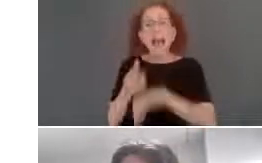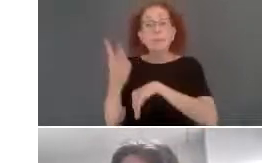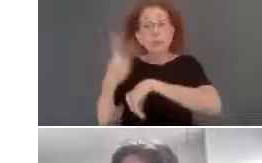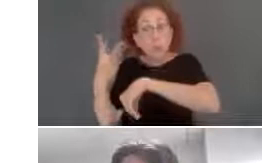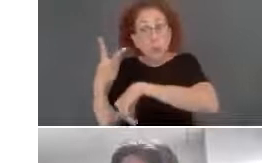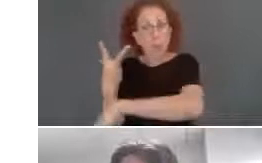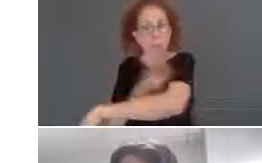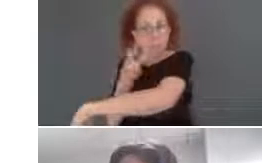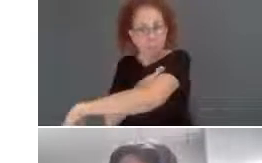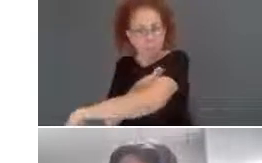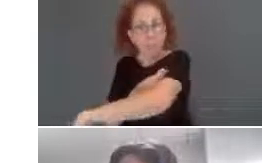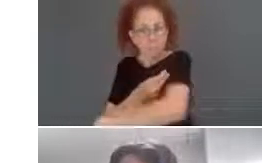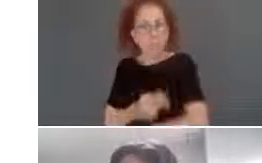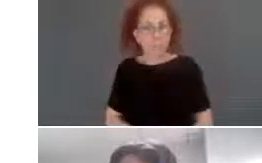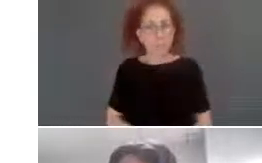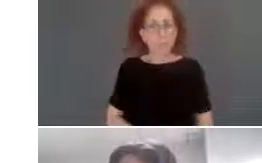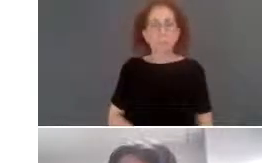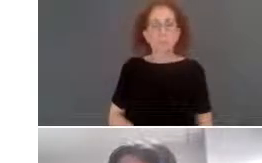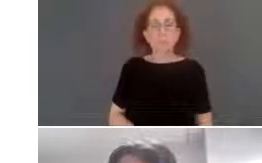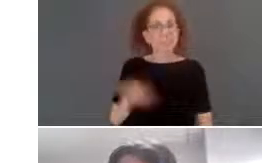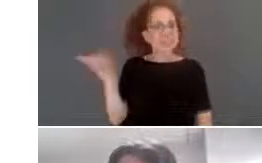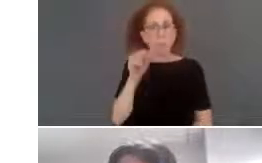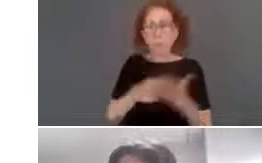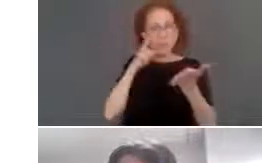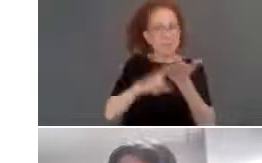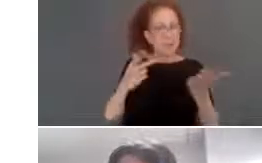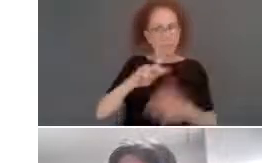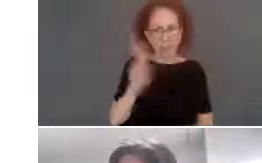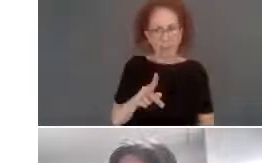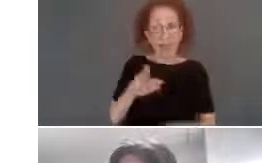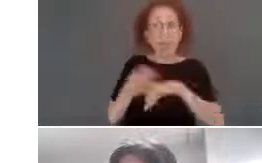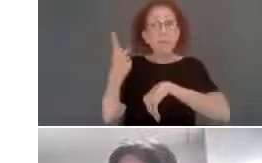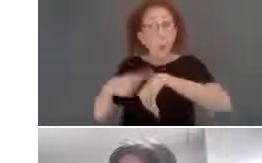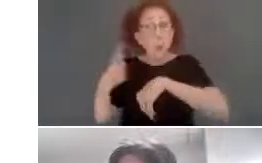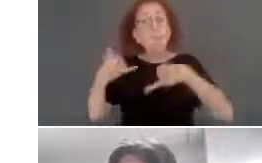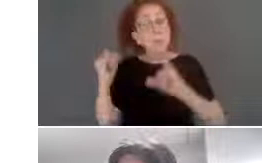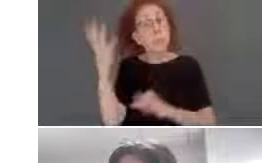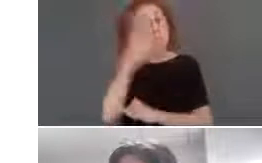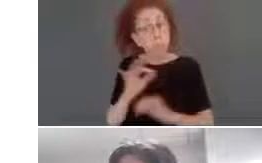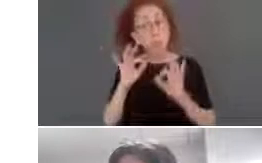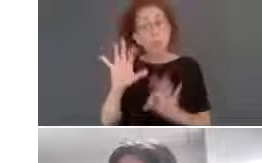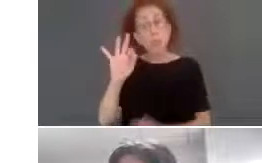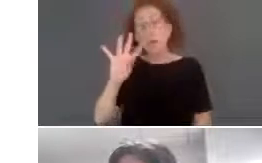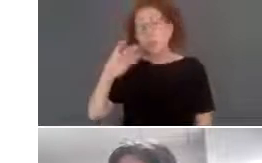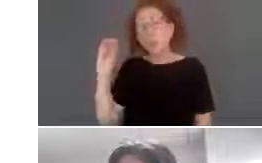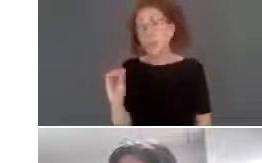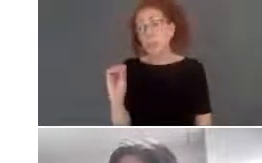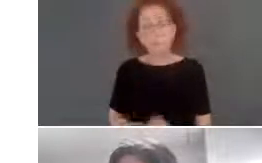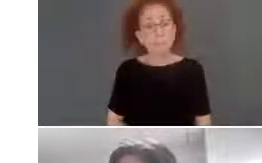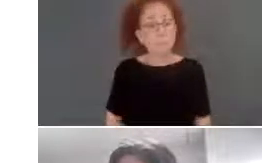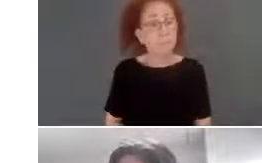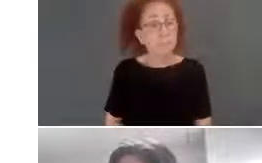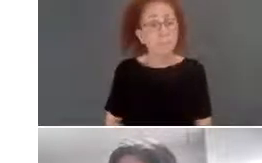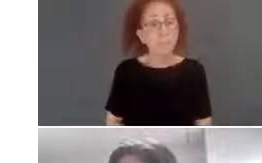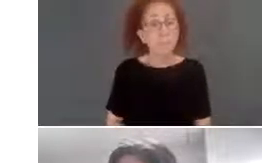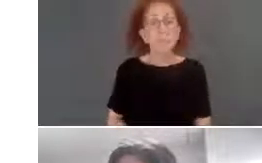doses, similar to what we've seen here in Philadelphia. After 1 dose, it was still pretty effective, 94%.